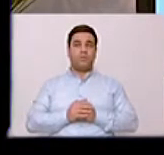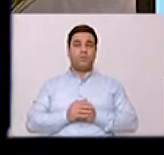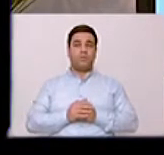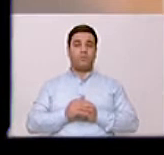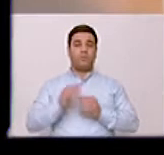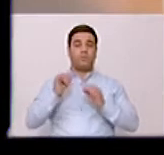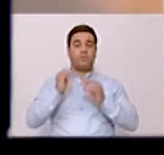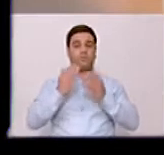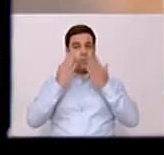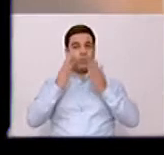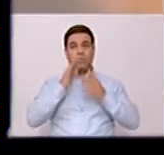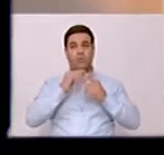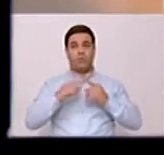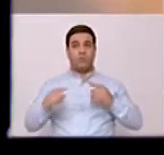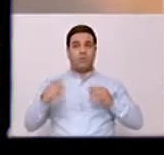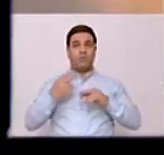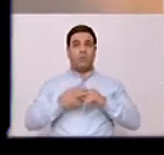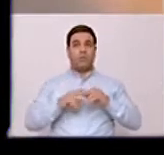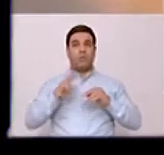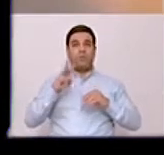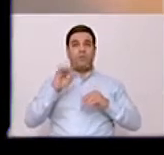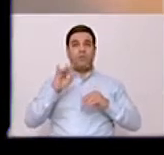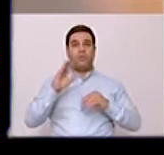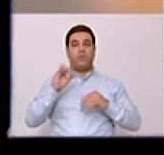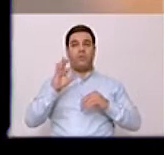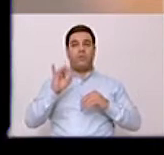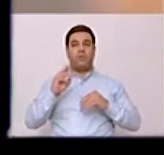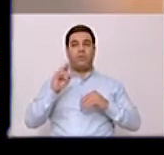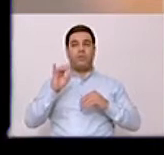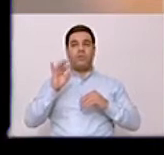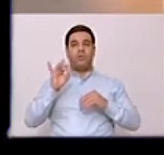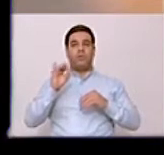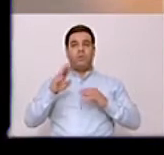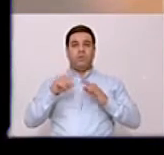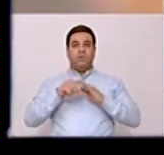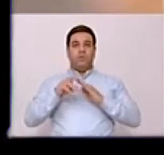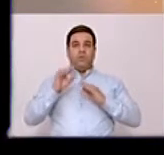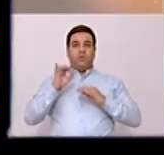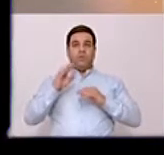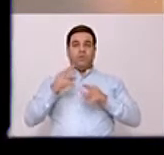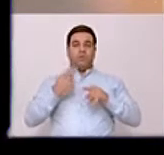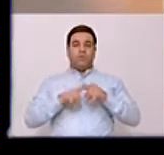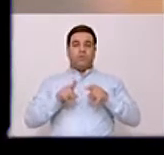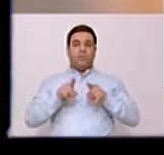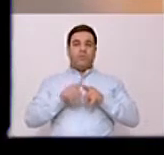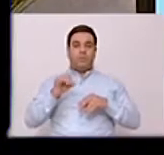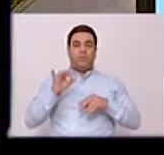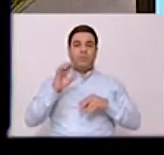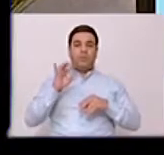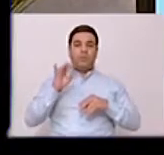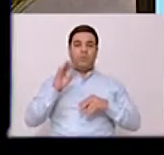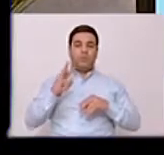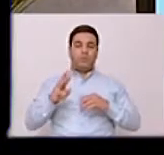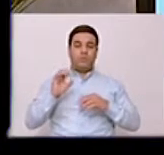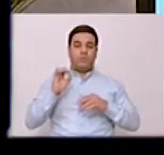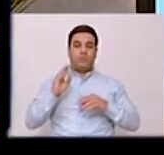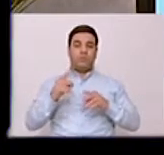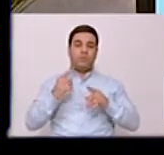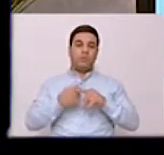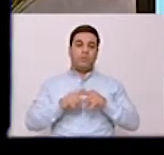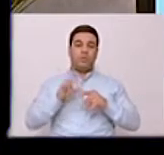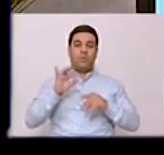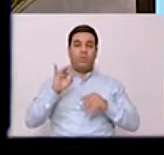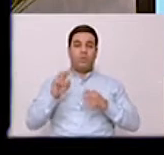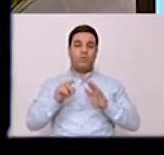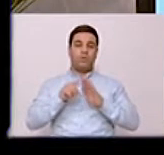Asarni o'qish jarayonida biz Mirvafo, Qozi Nizom, Ulfat obrazlari bilan, Rahimbey, Ibrohimbey obrazlari bilan